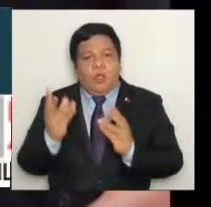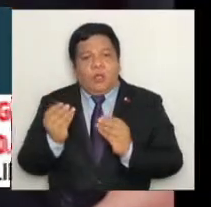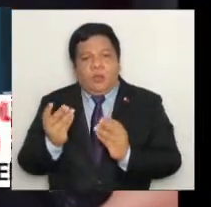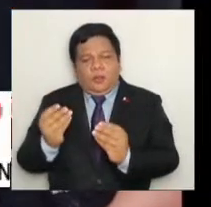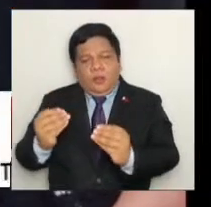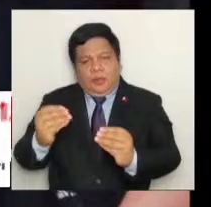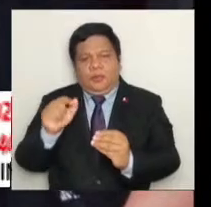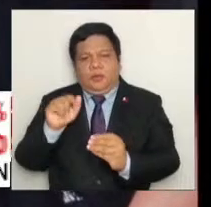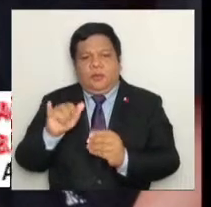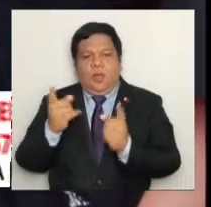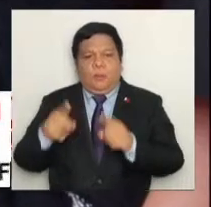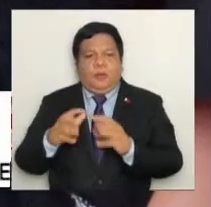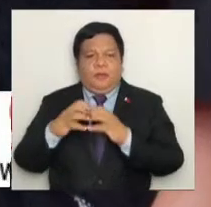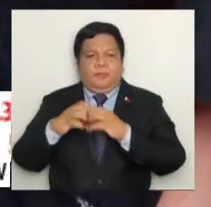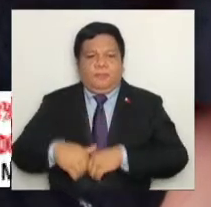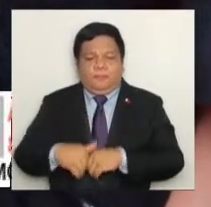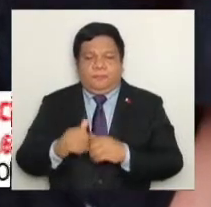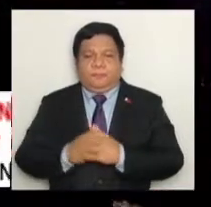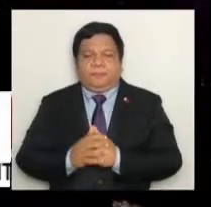the collapse.